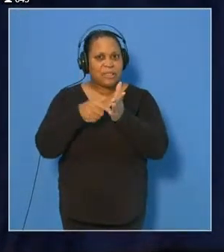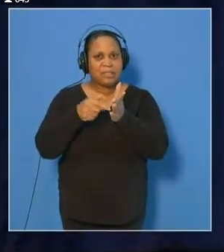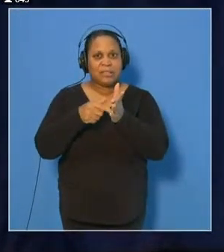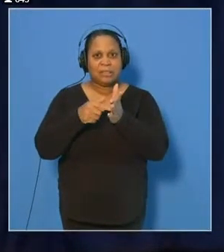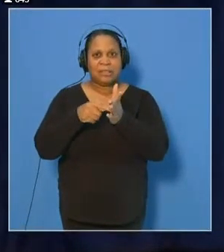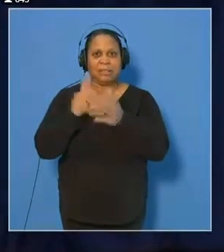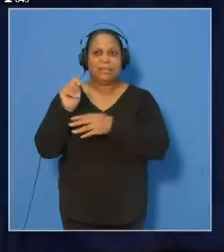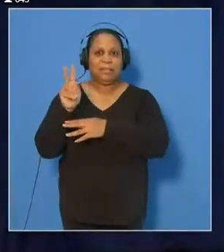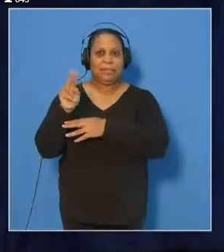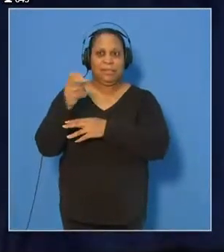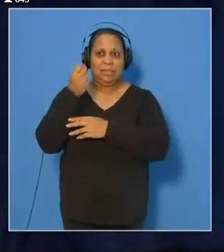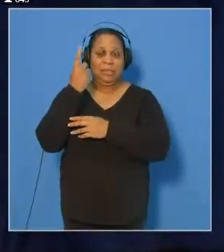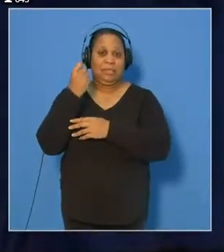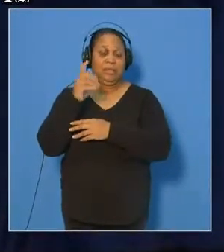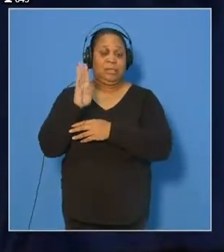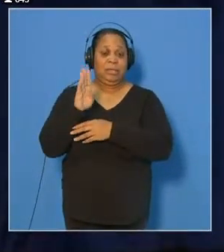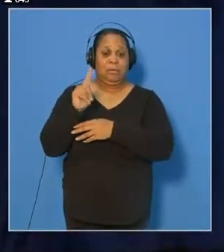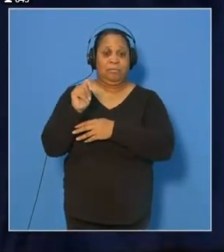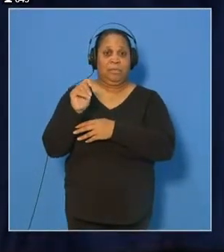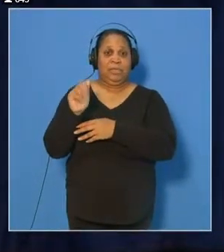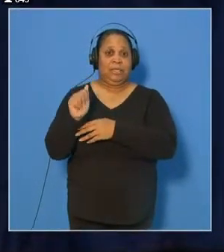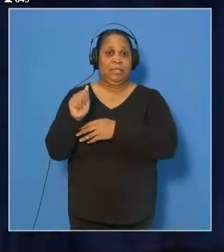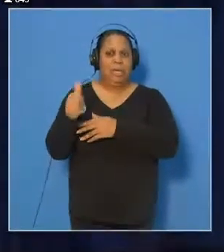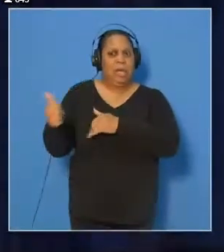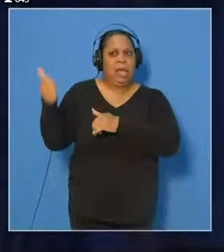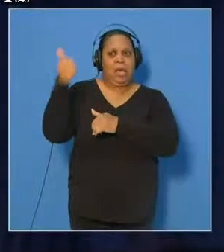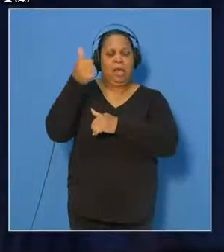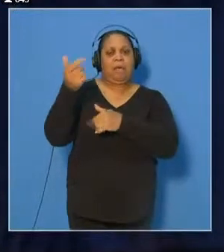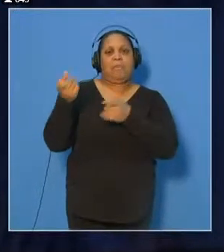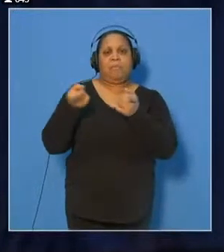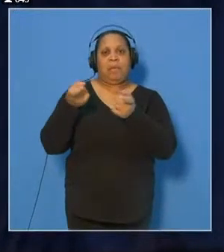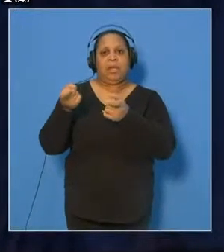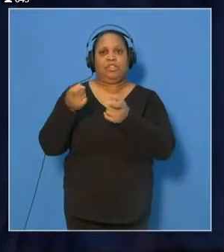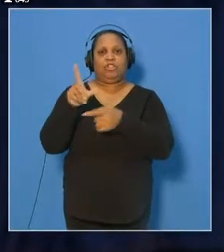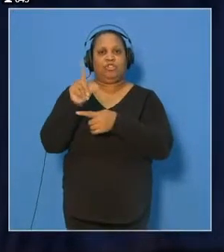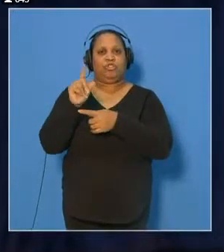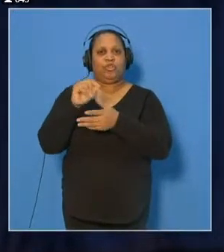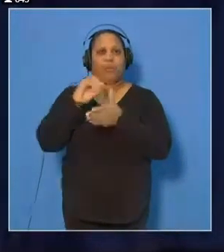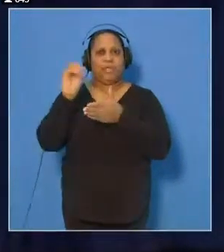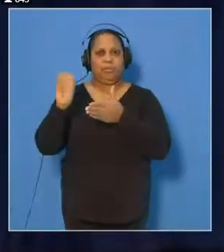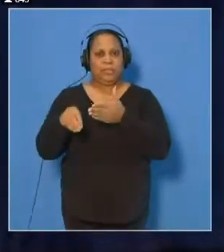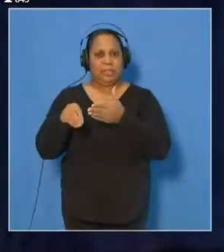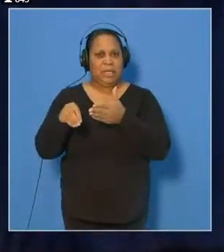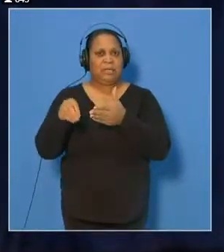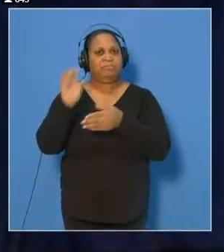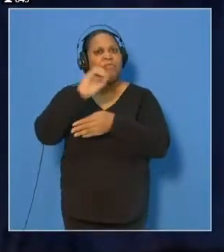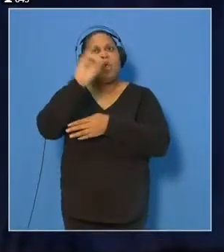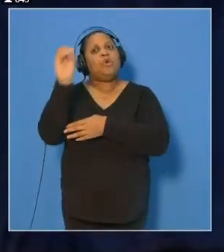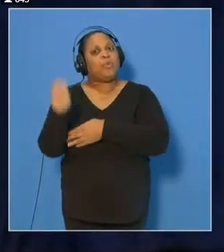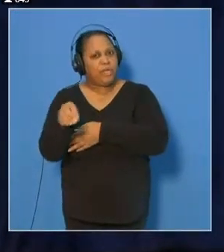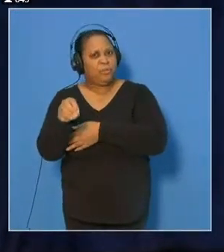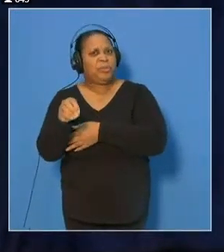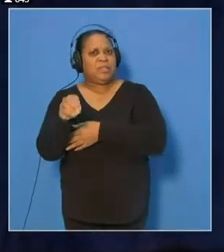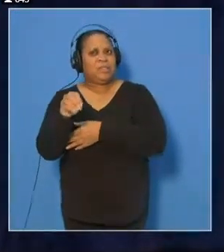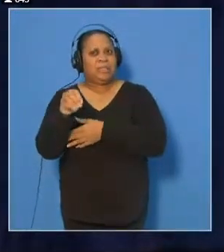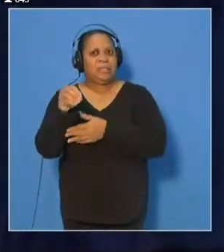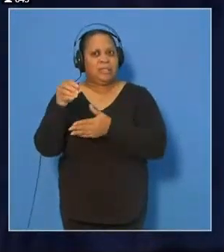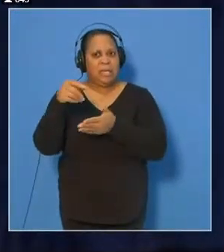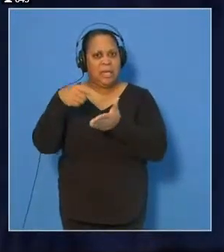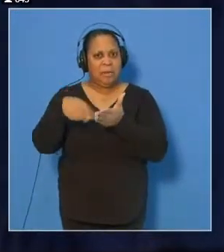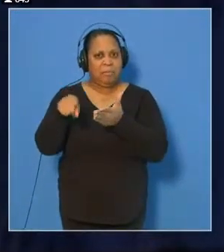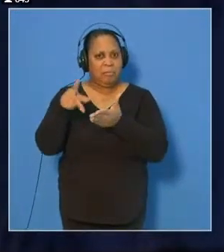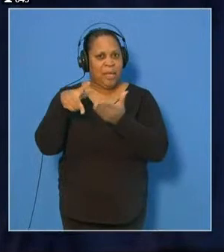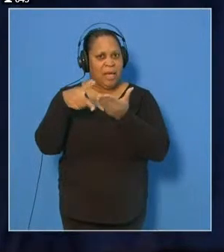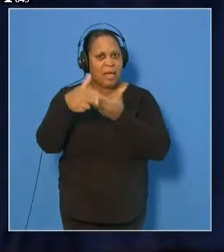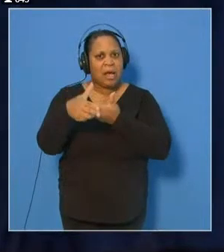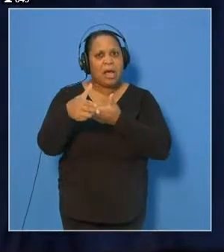TNN understands that the BTA upper management are planning to take a 20% pay cut, and they're asking the rest of the